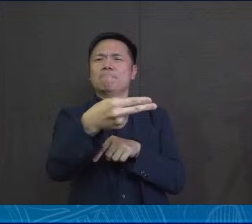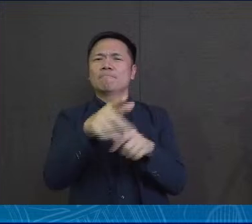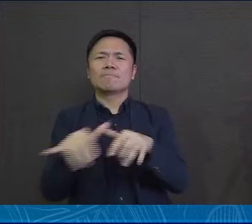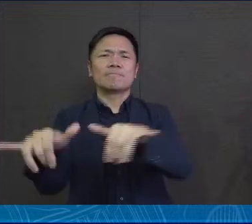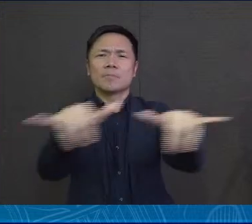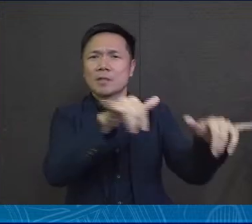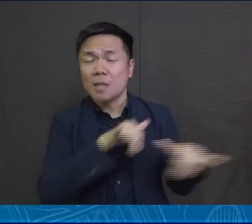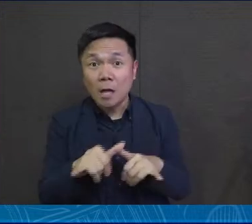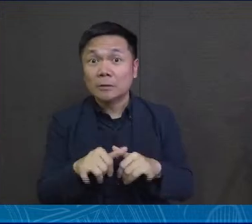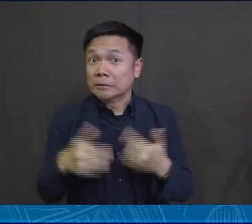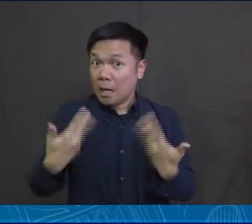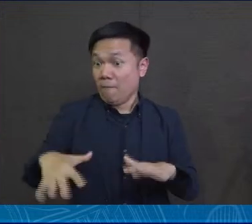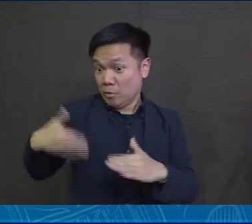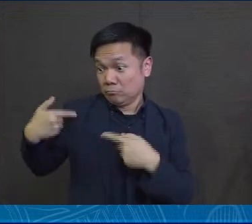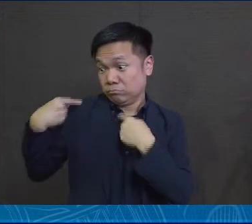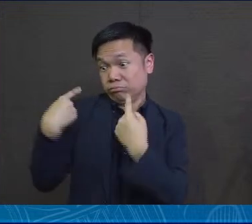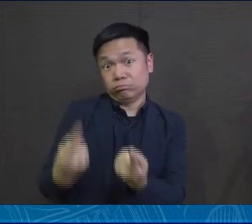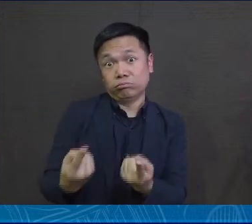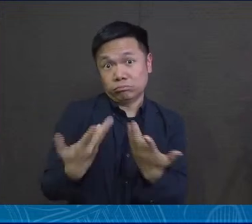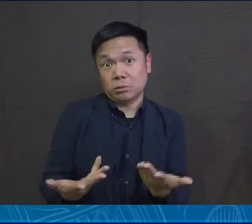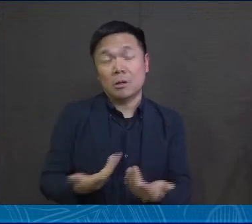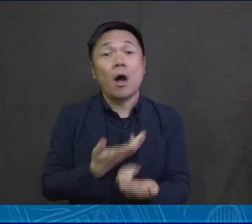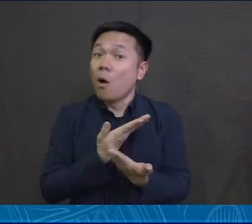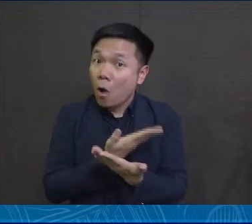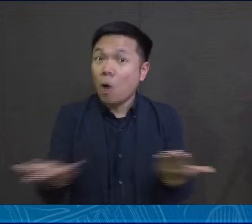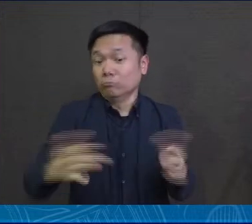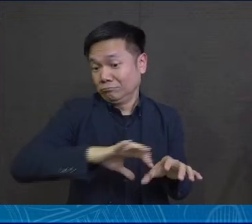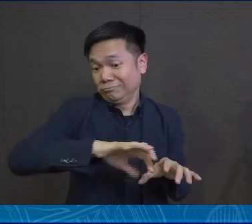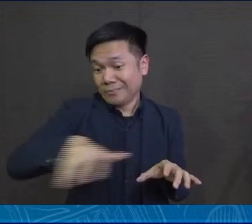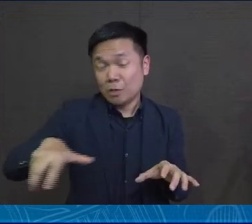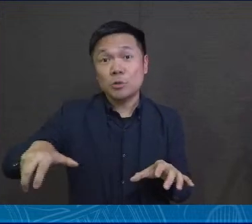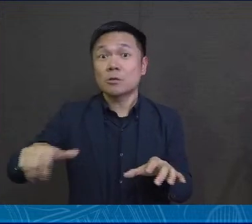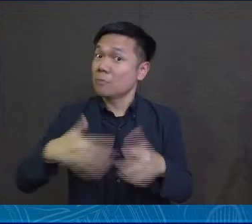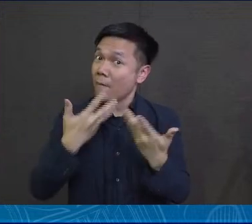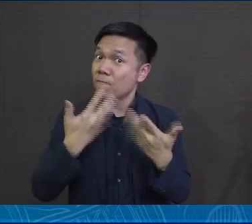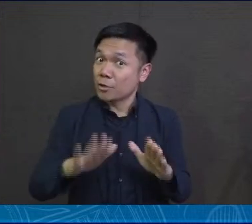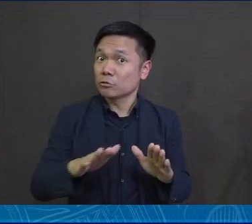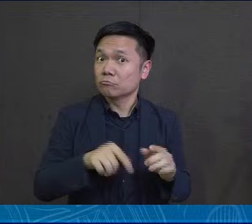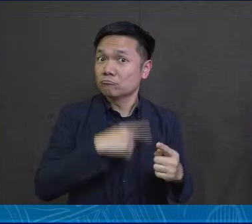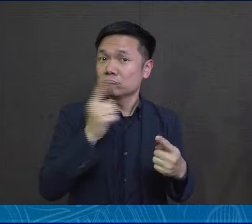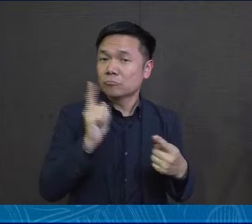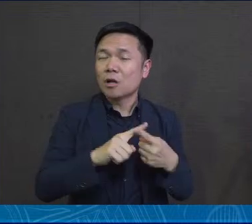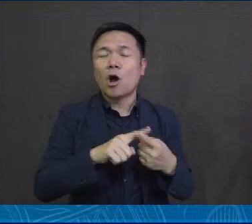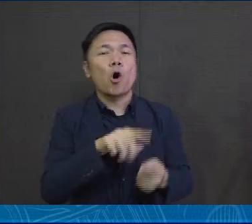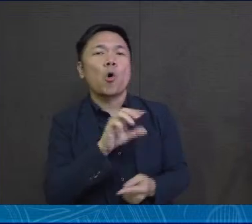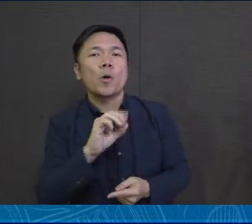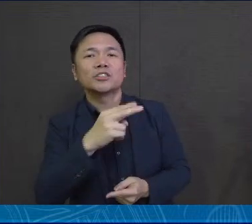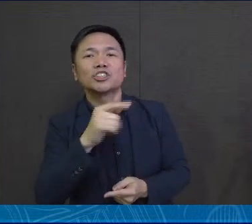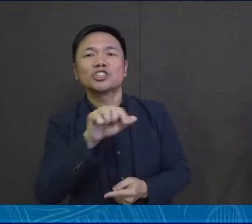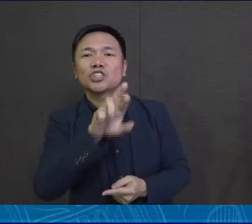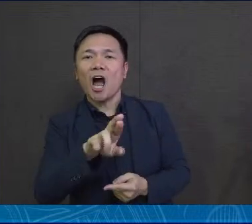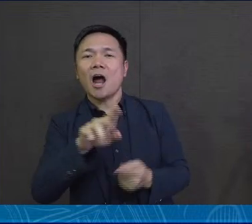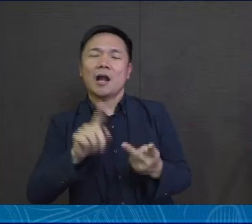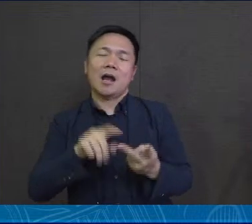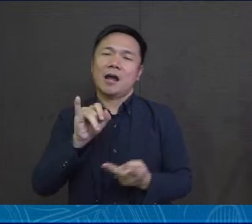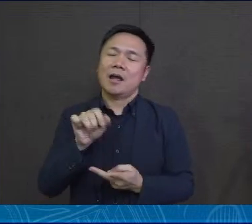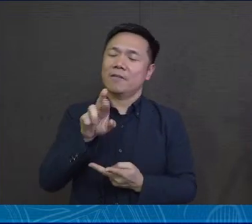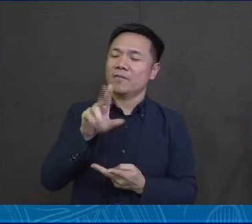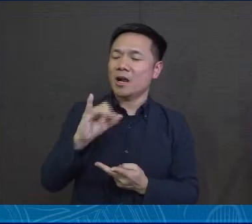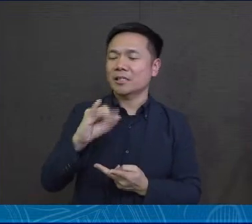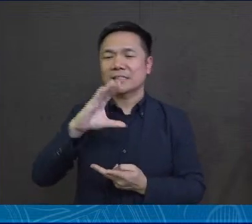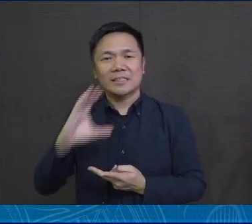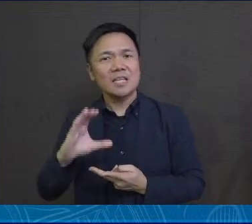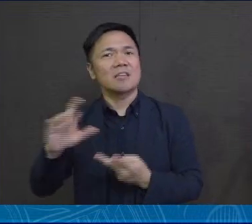is already widely used among various international organizations, including OCHA or IFRC,